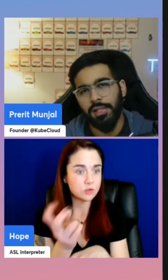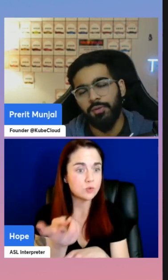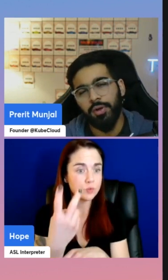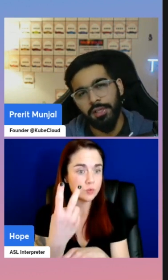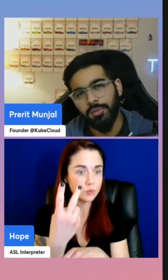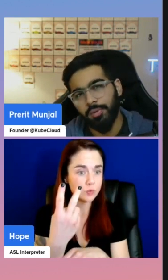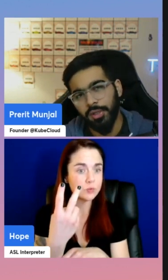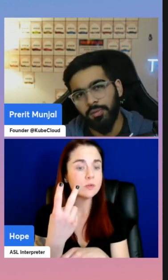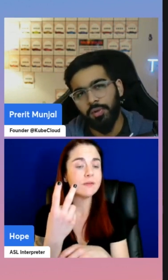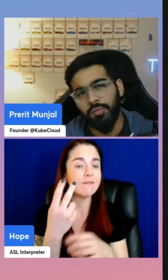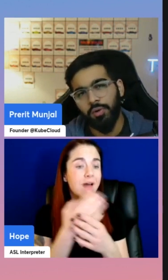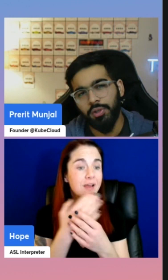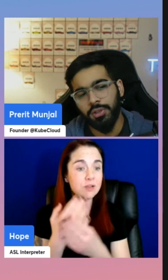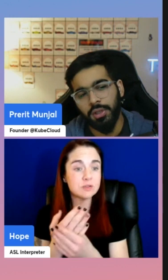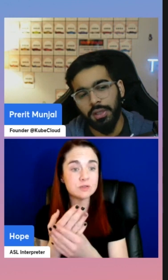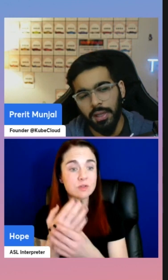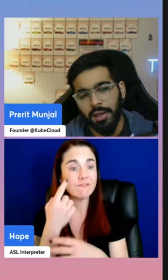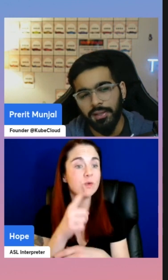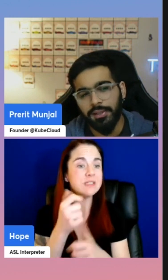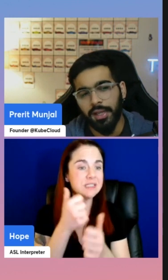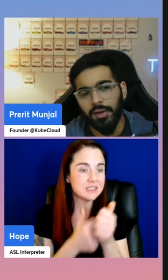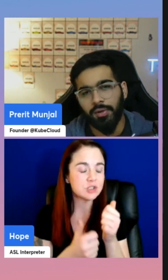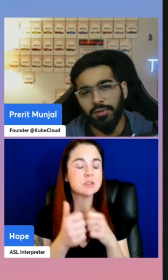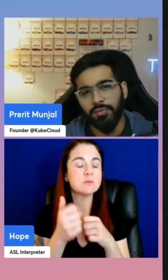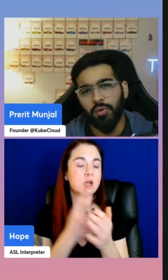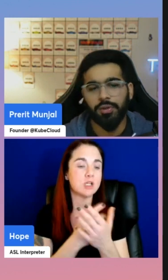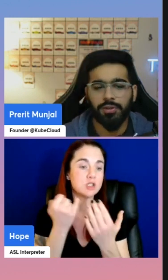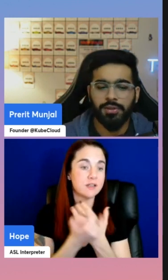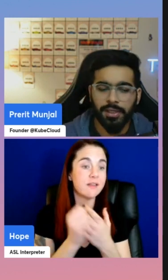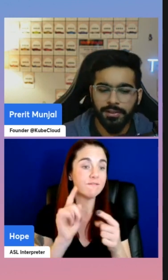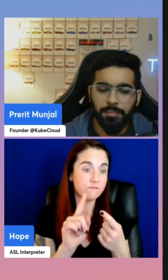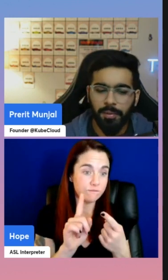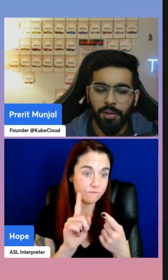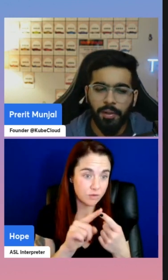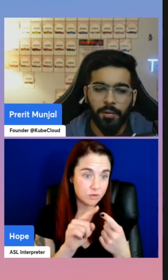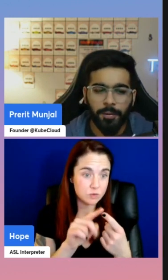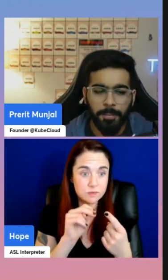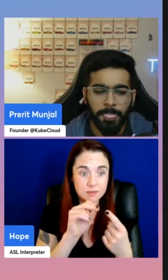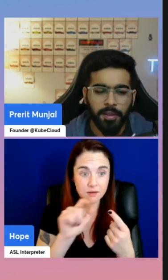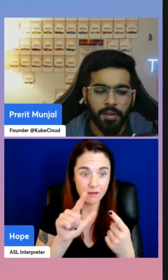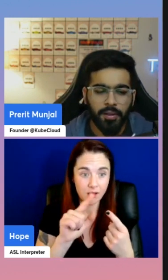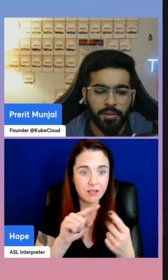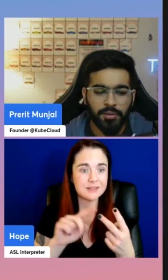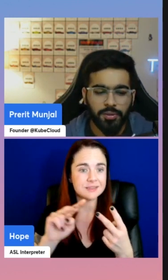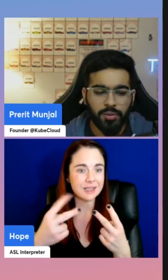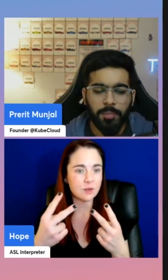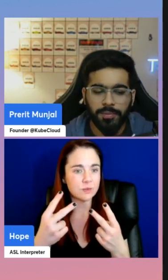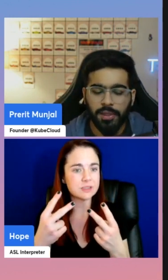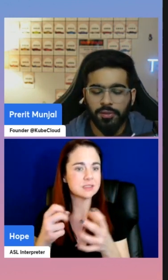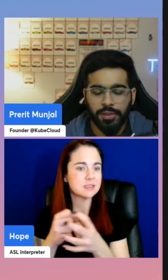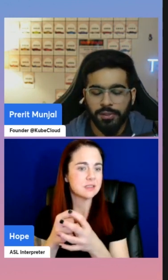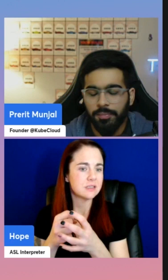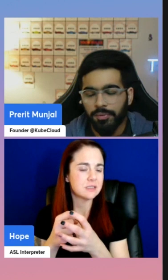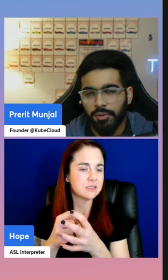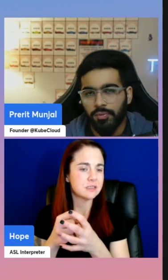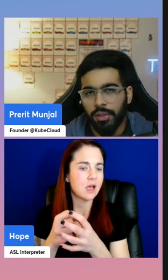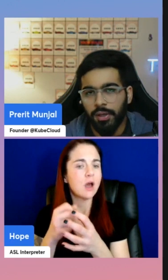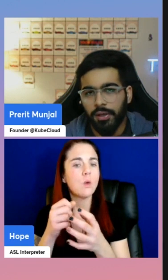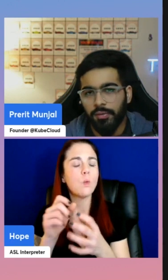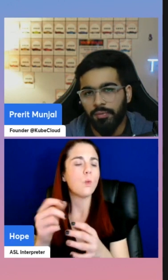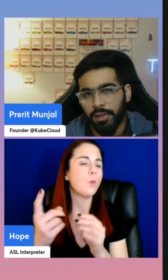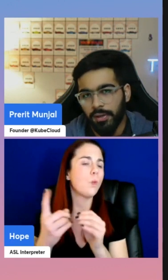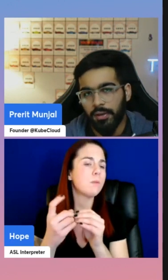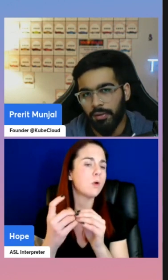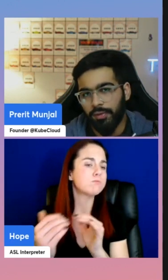two files for each project. One was null, second was size up. Okay, so upsize or size up. So